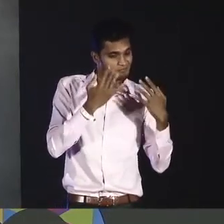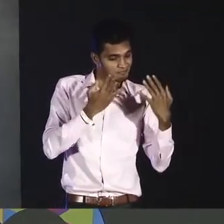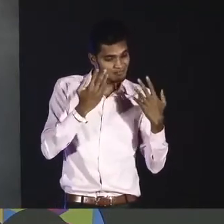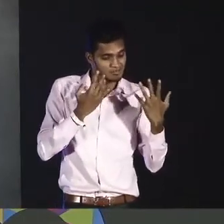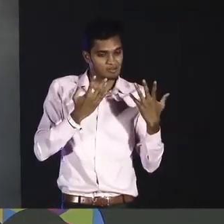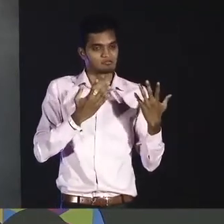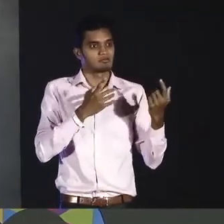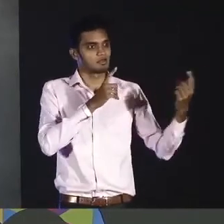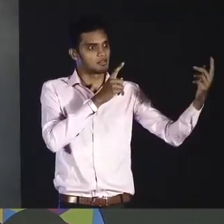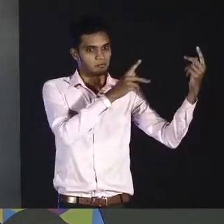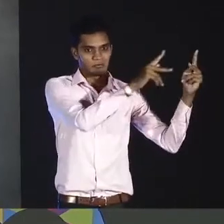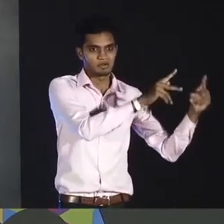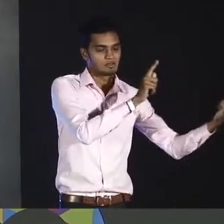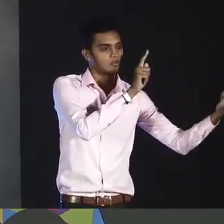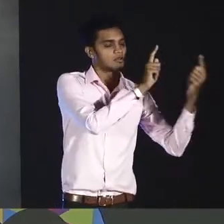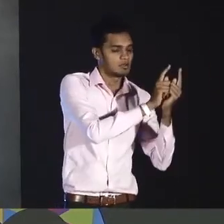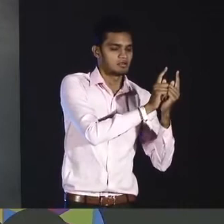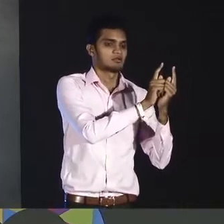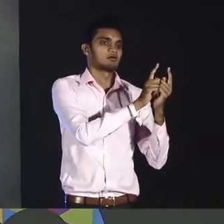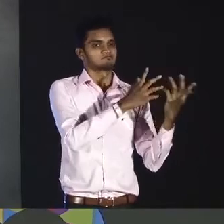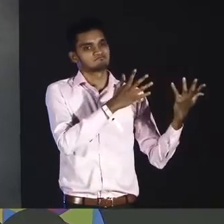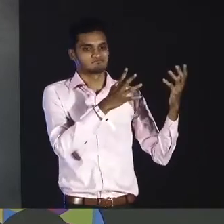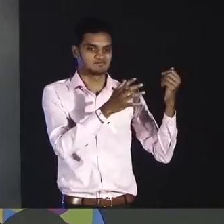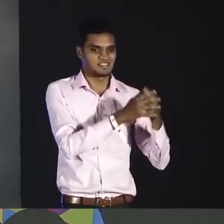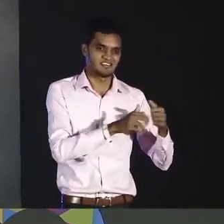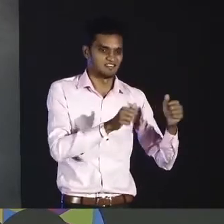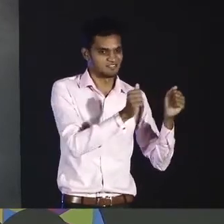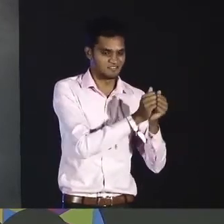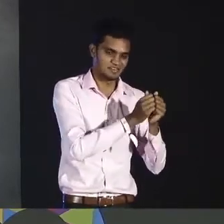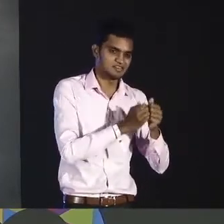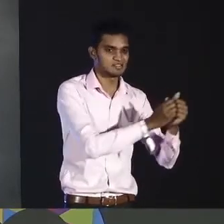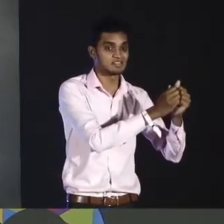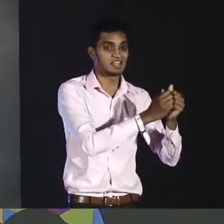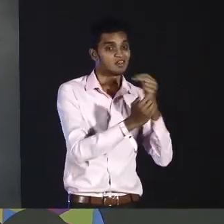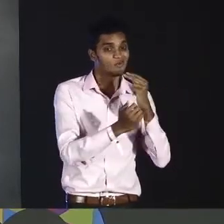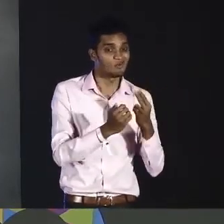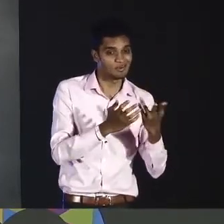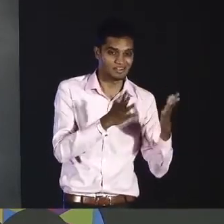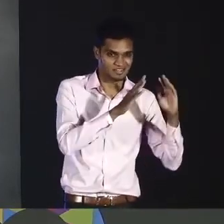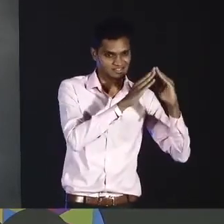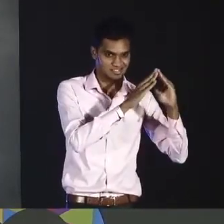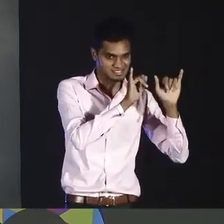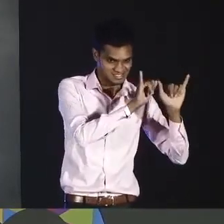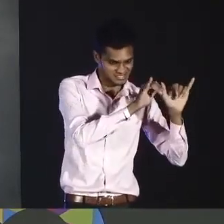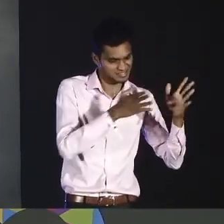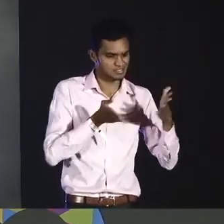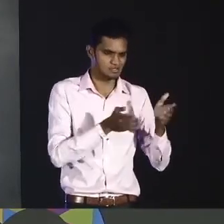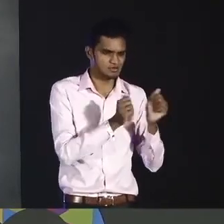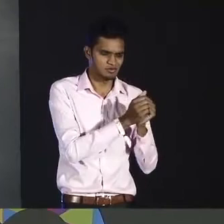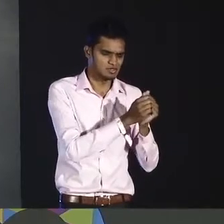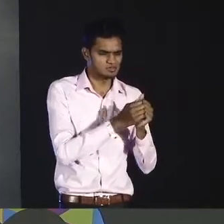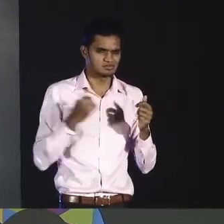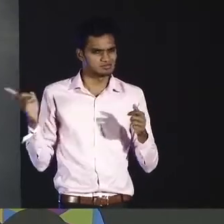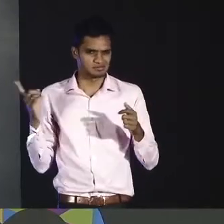up. While we were going to the lodge where they were putting me up, I asked Sunil, "See, I am visually impaired.